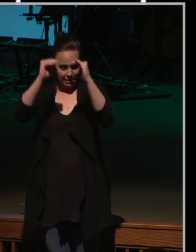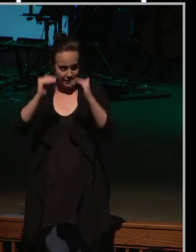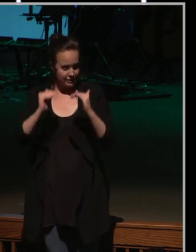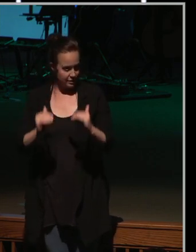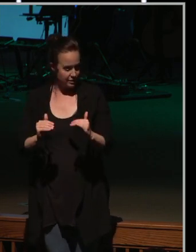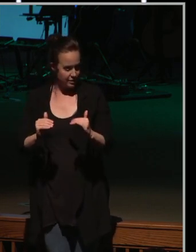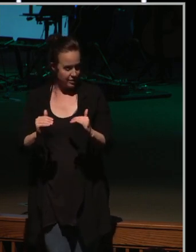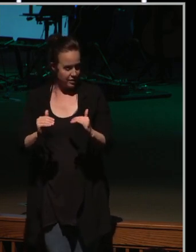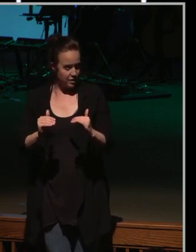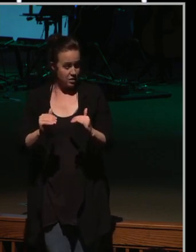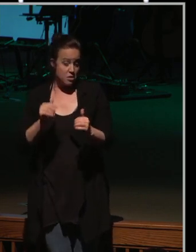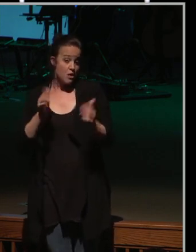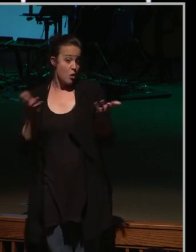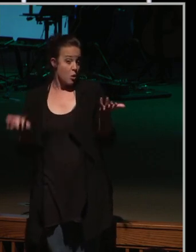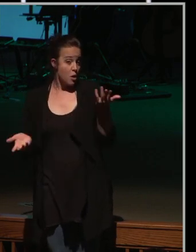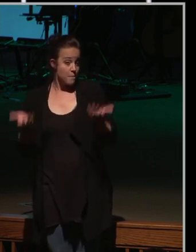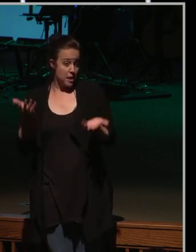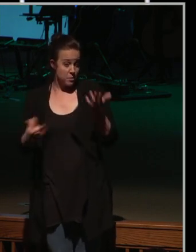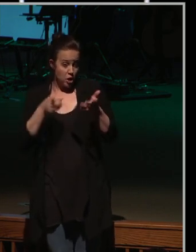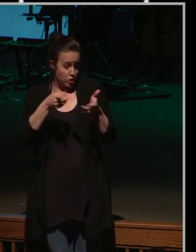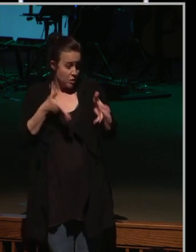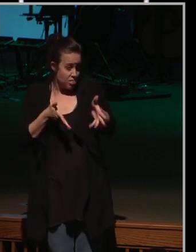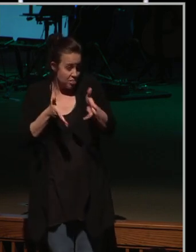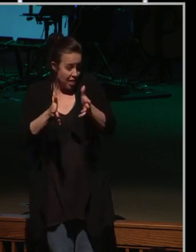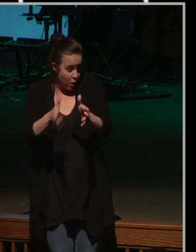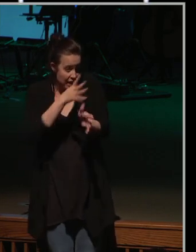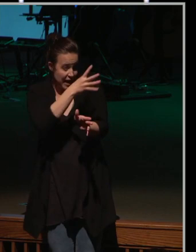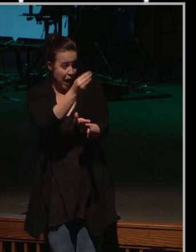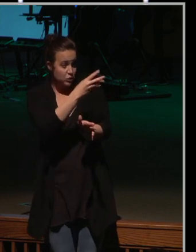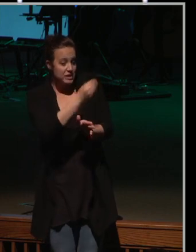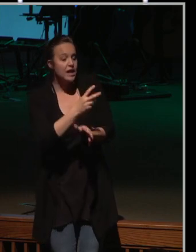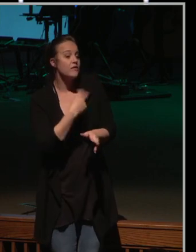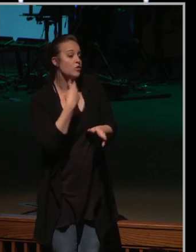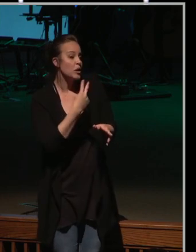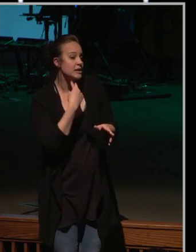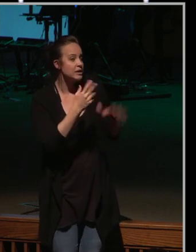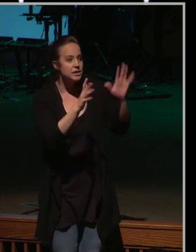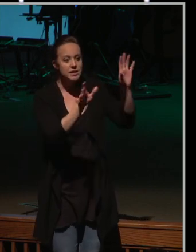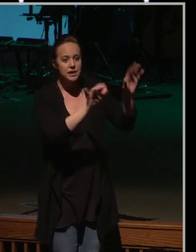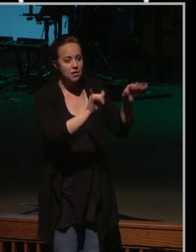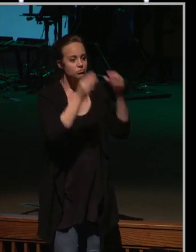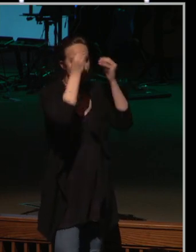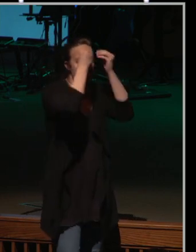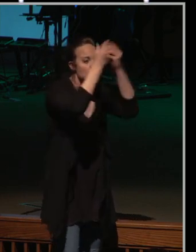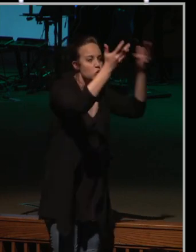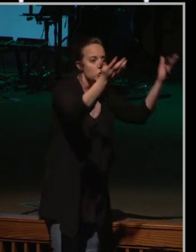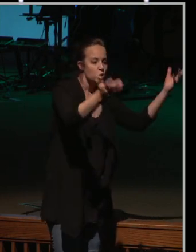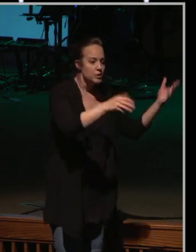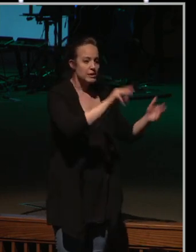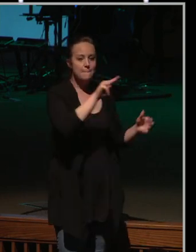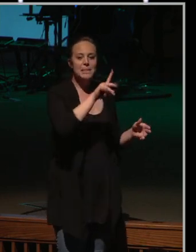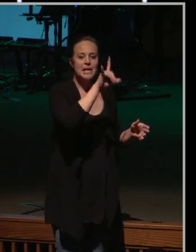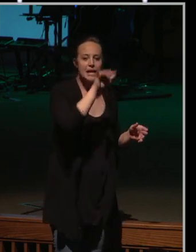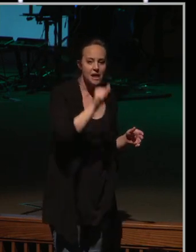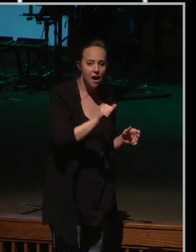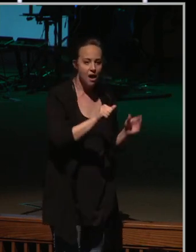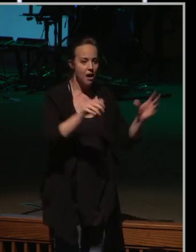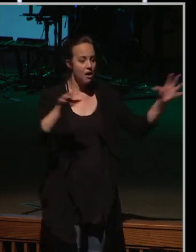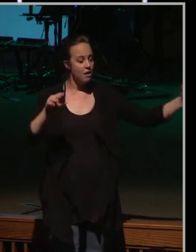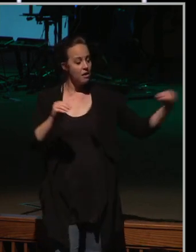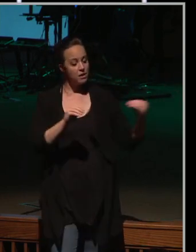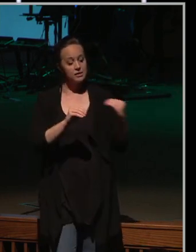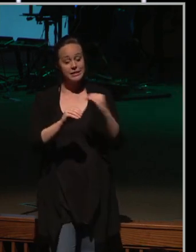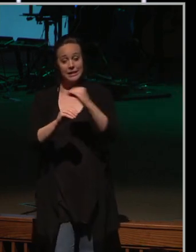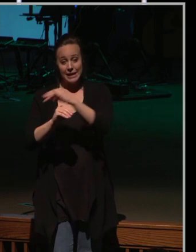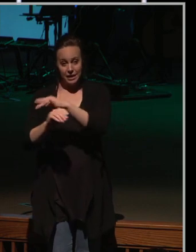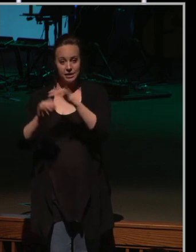news, social media, technology, whatever it is, how might these outside influences be shaping you, shaping your family,